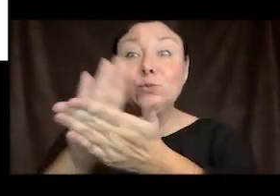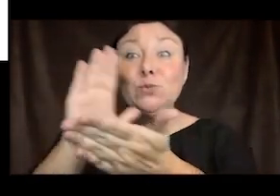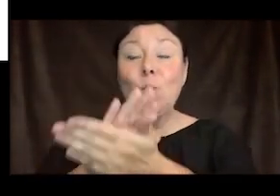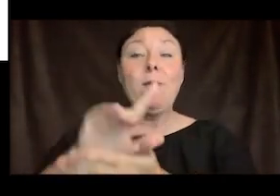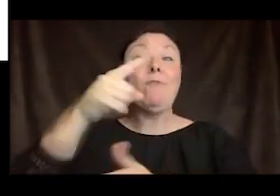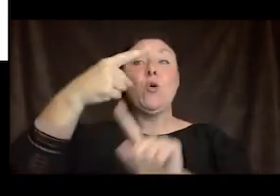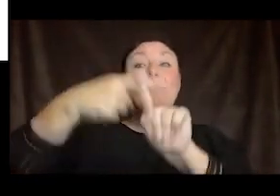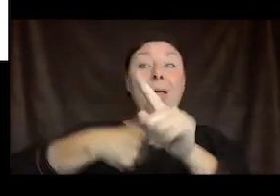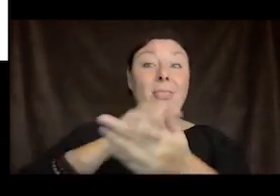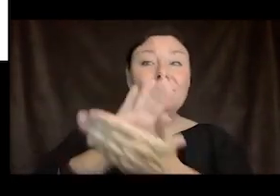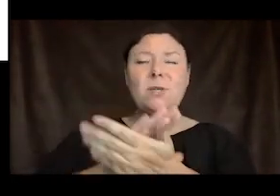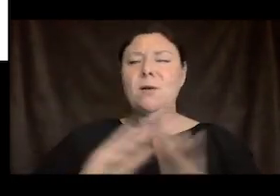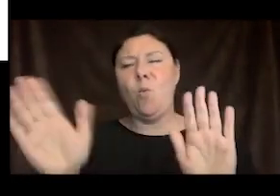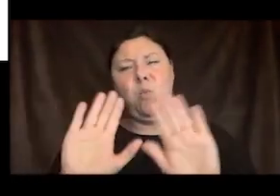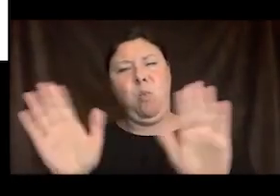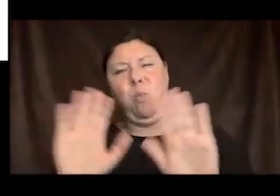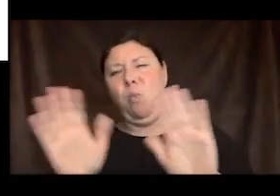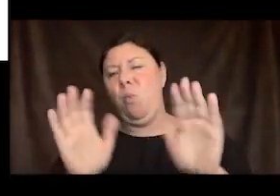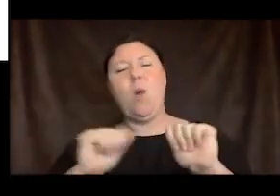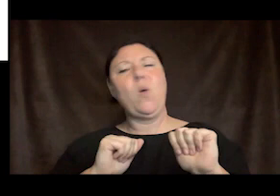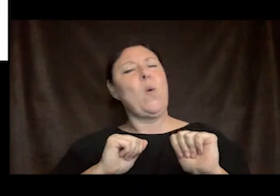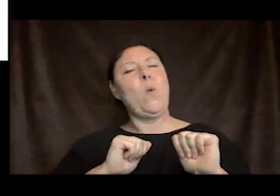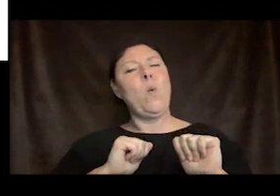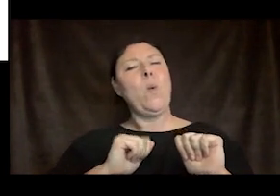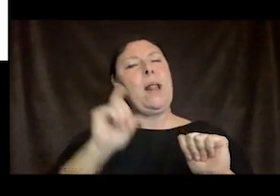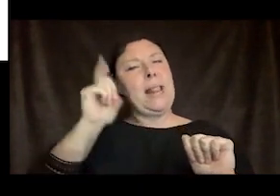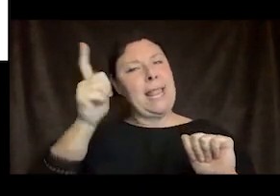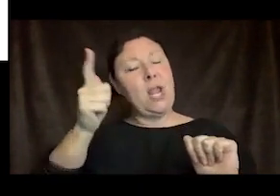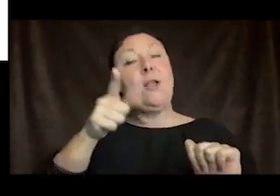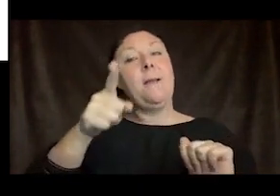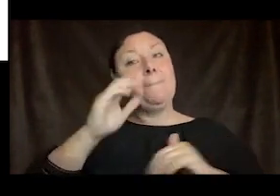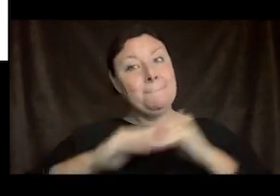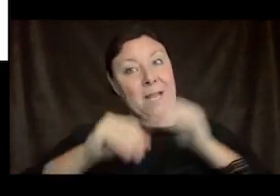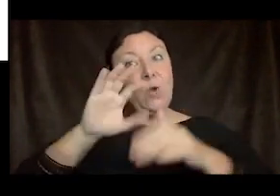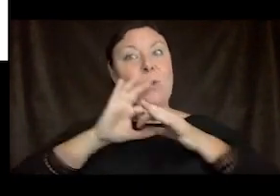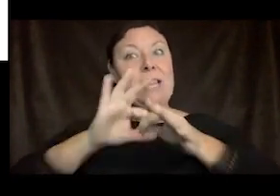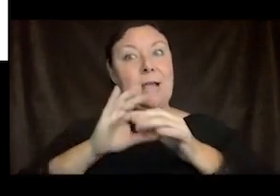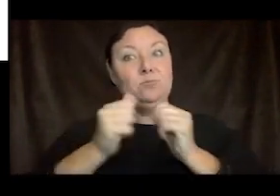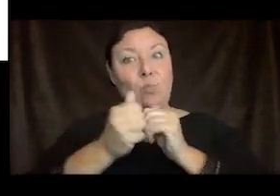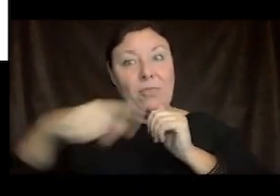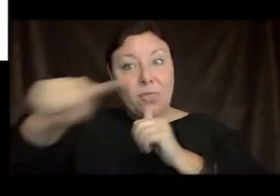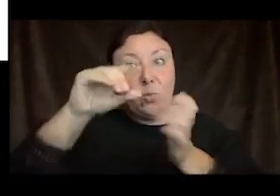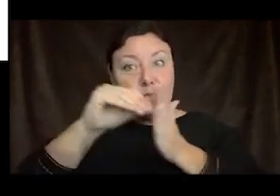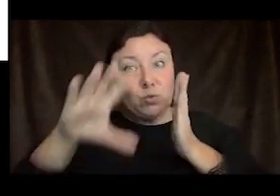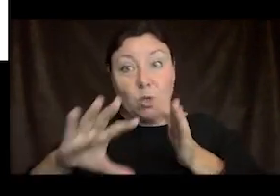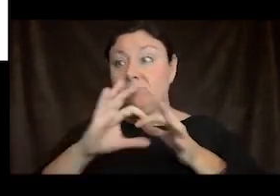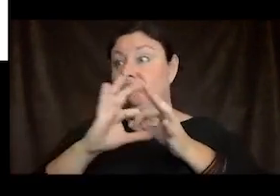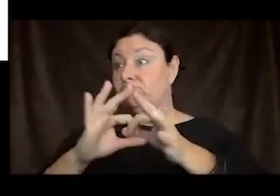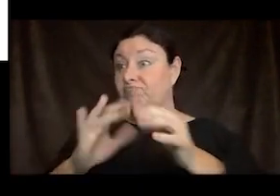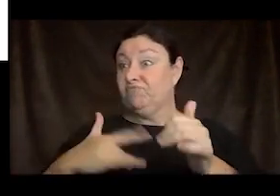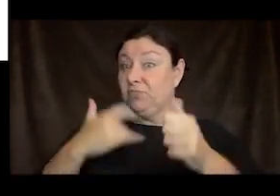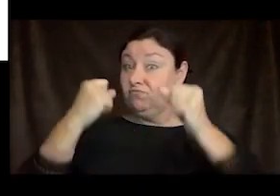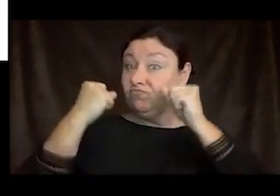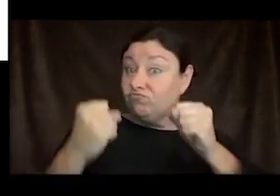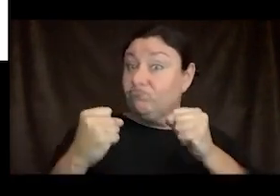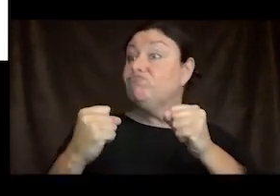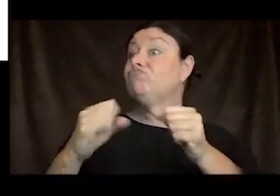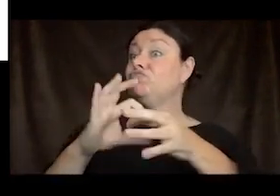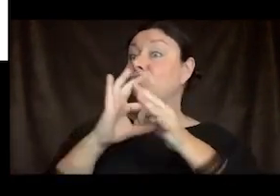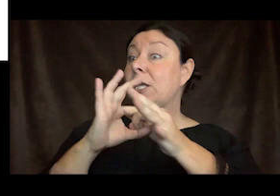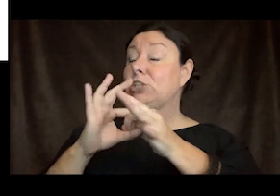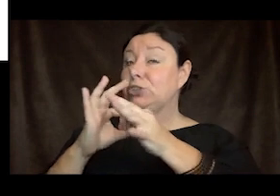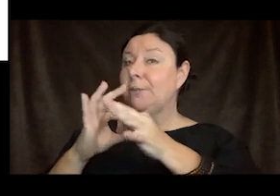of school. Build relationships such that when you are having these conversations that can be